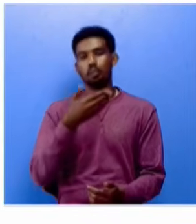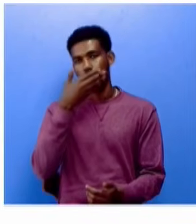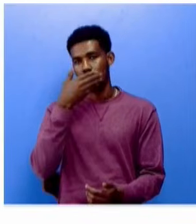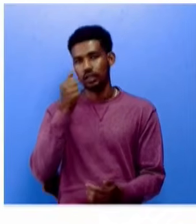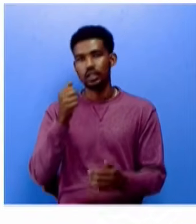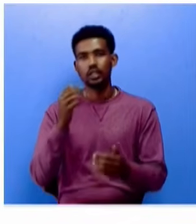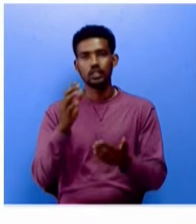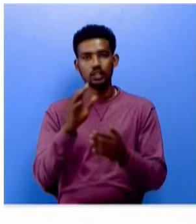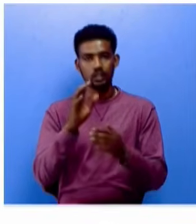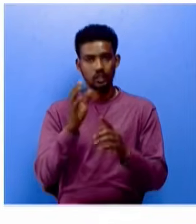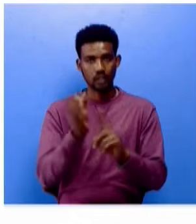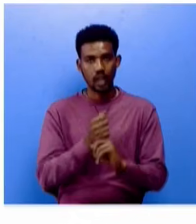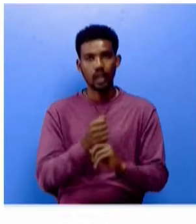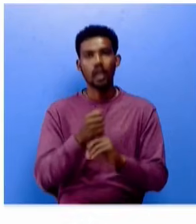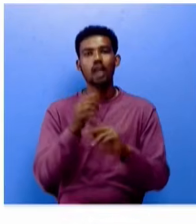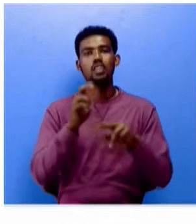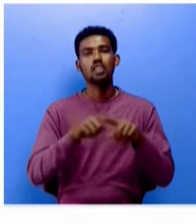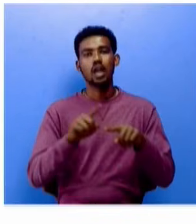Unless